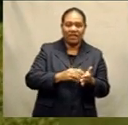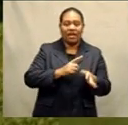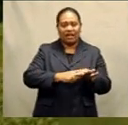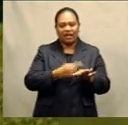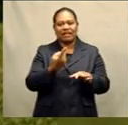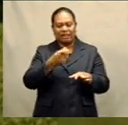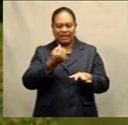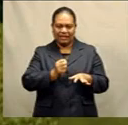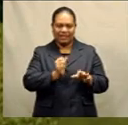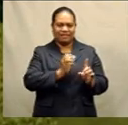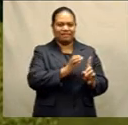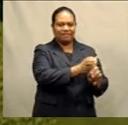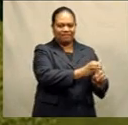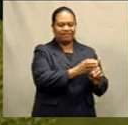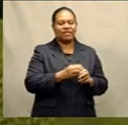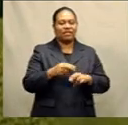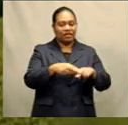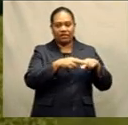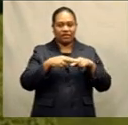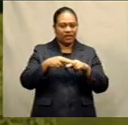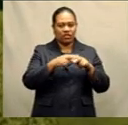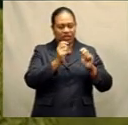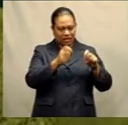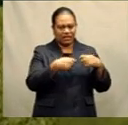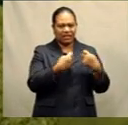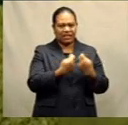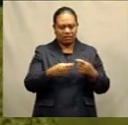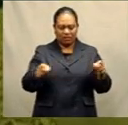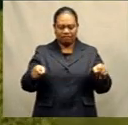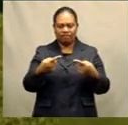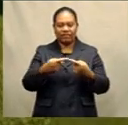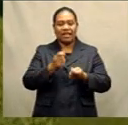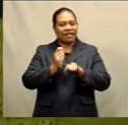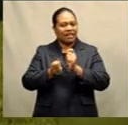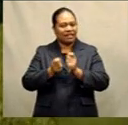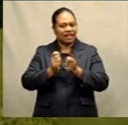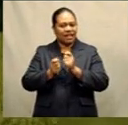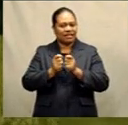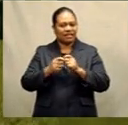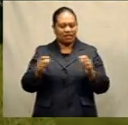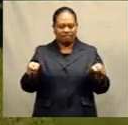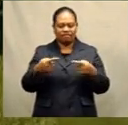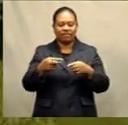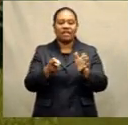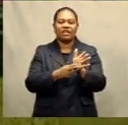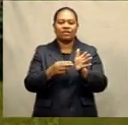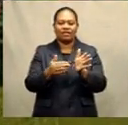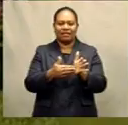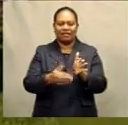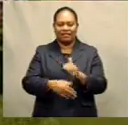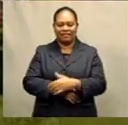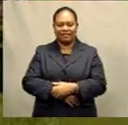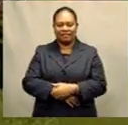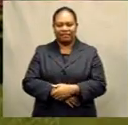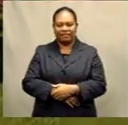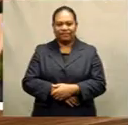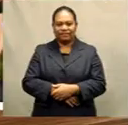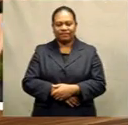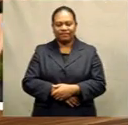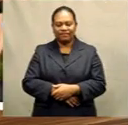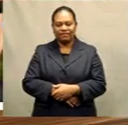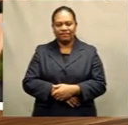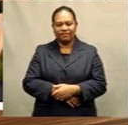quarantine period. The Flying Fijians will meet the All Blacks in the 2 test matches next month. Talema Terukula, FBC